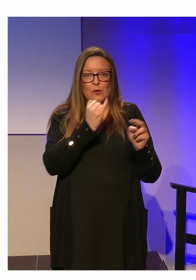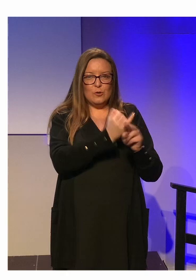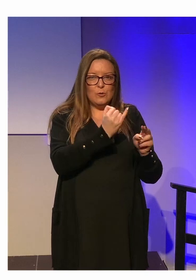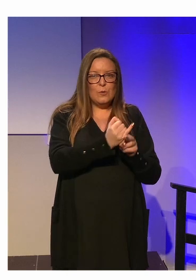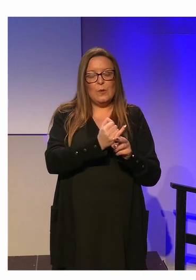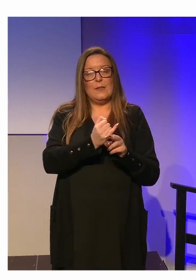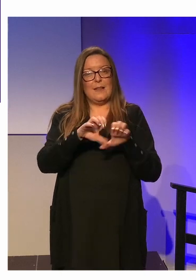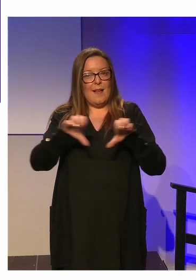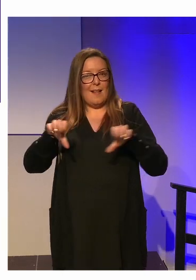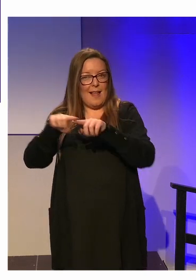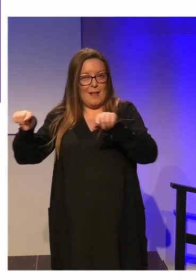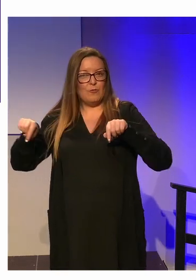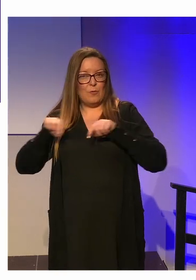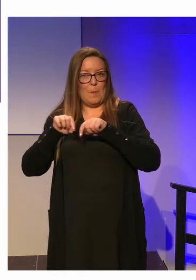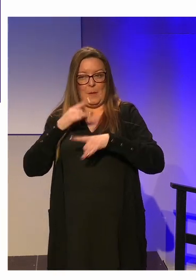change that.